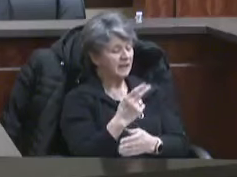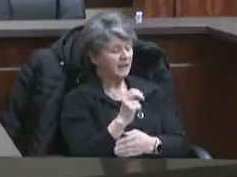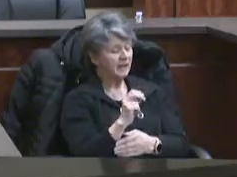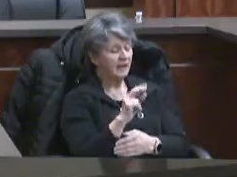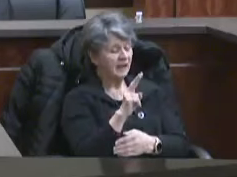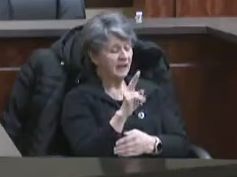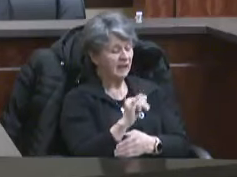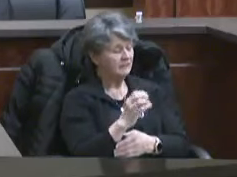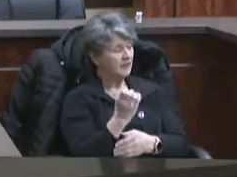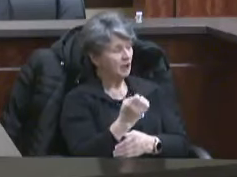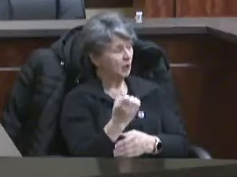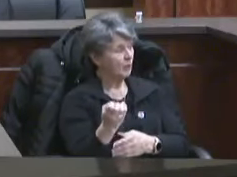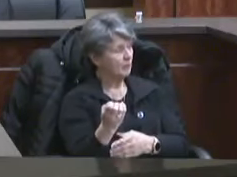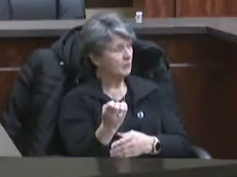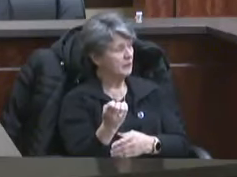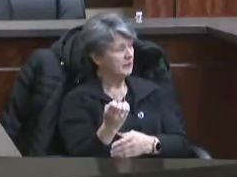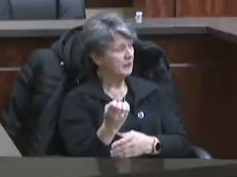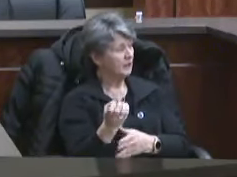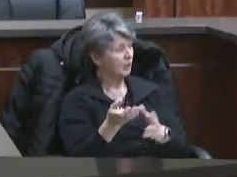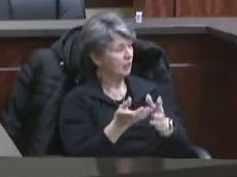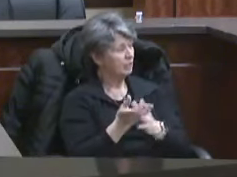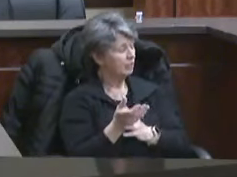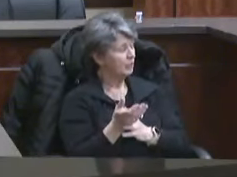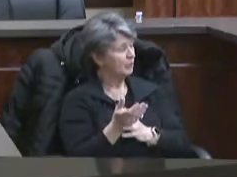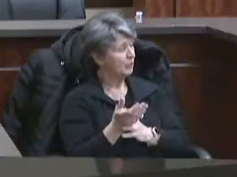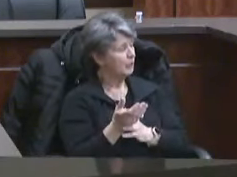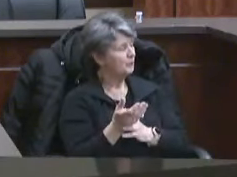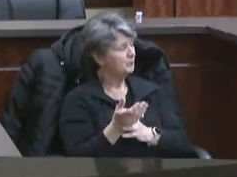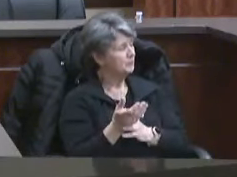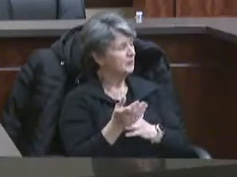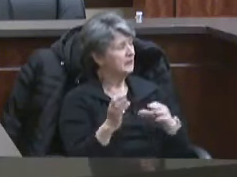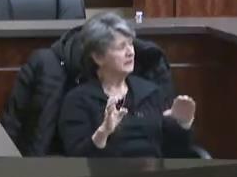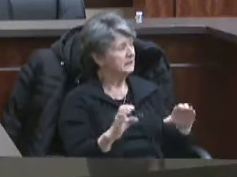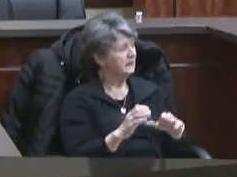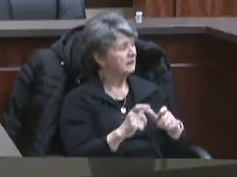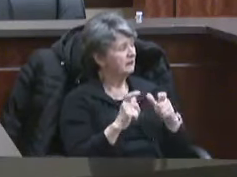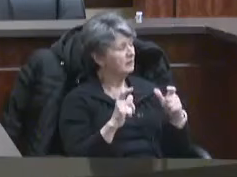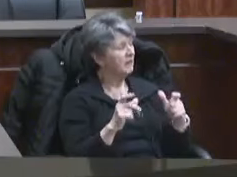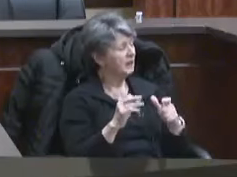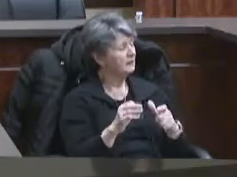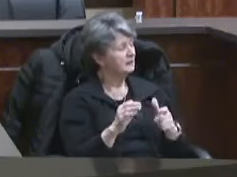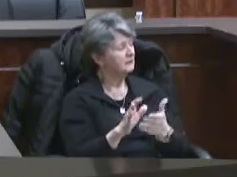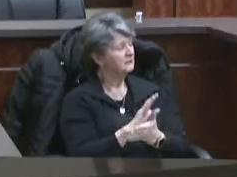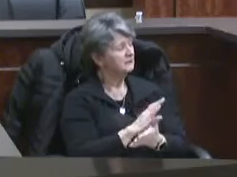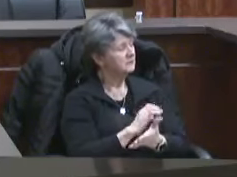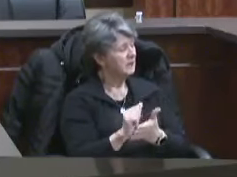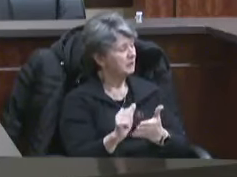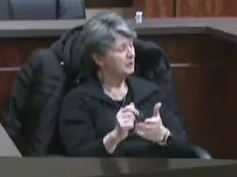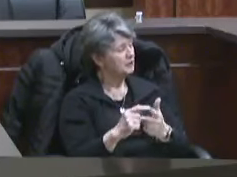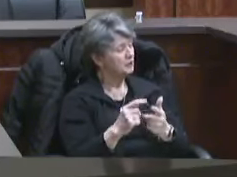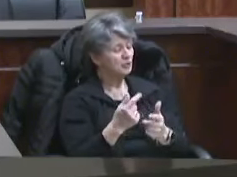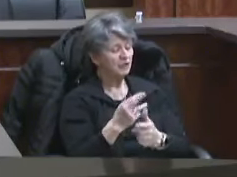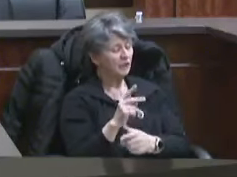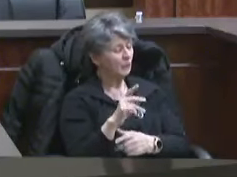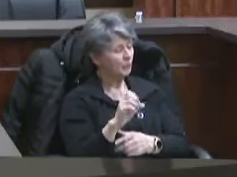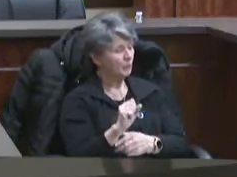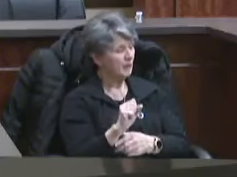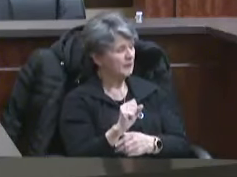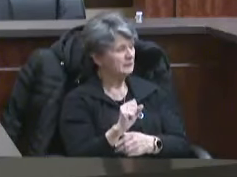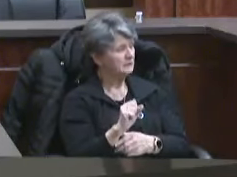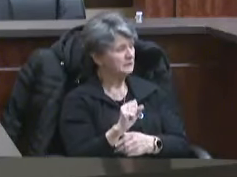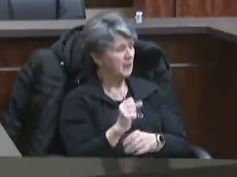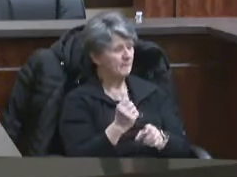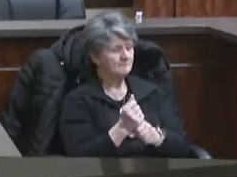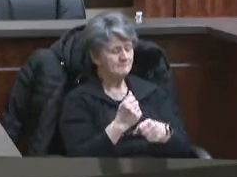that had passed through and done the aeration did a lot of damage to the grounds. It had made